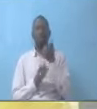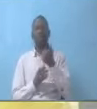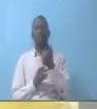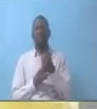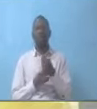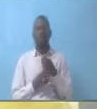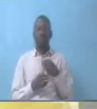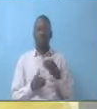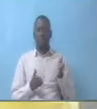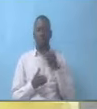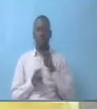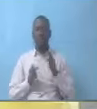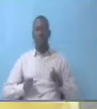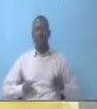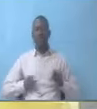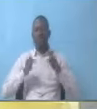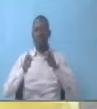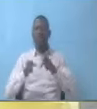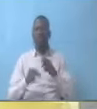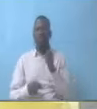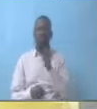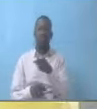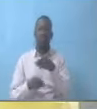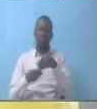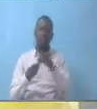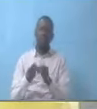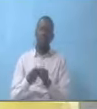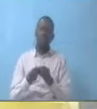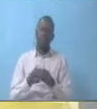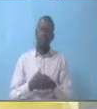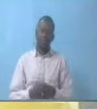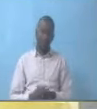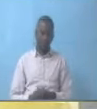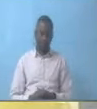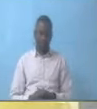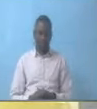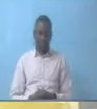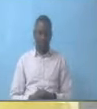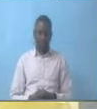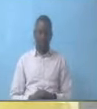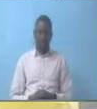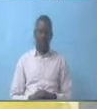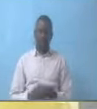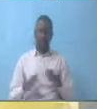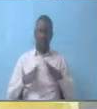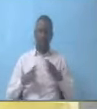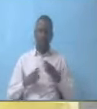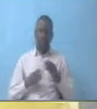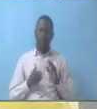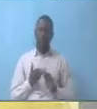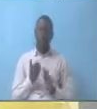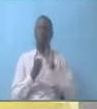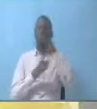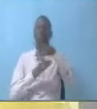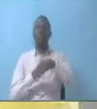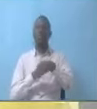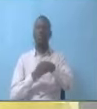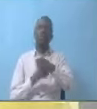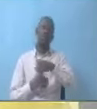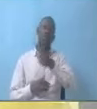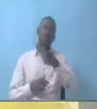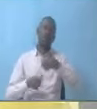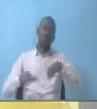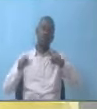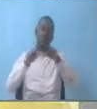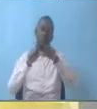ci Bambatenda. Where we bought our tickets. Biñ jëndé suñ ticket yi nak. Ready to cross over to Yilitenda. Pour jall dem